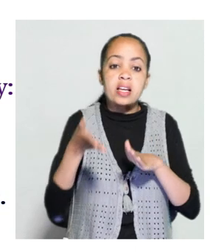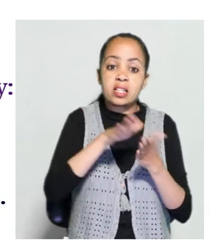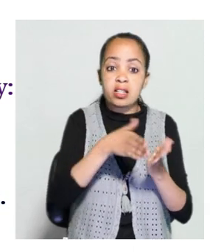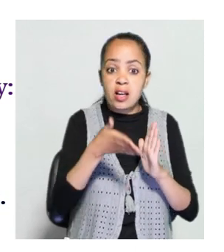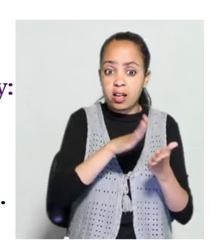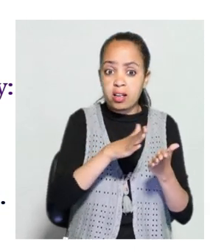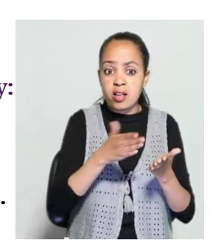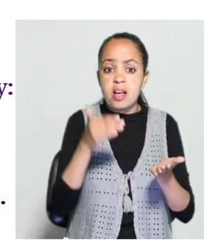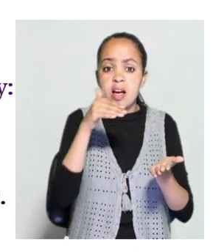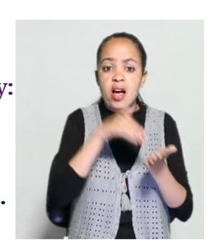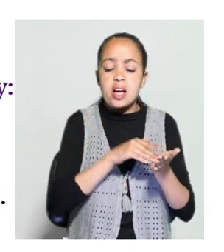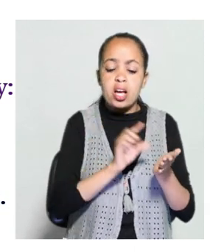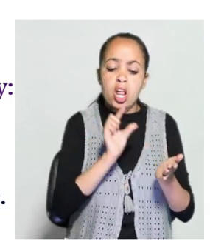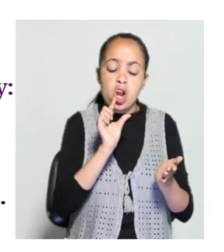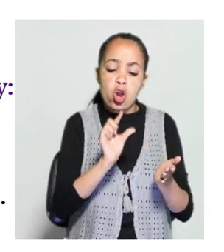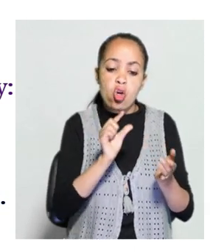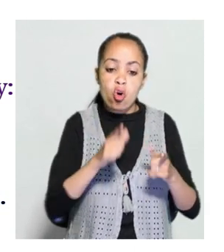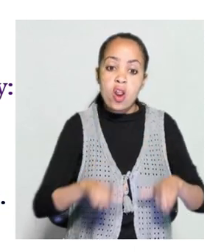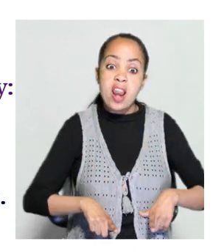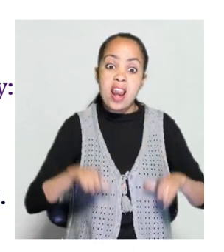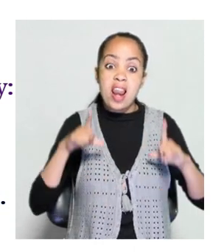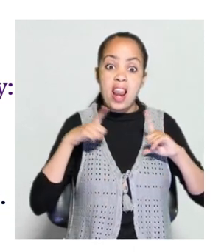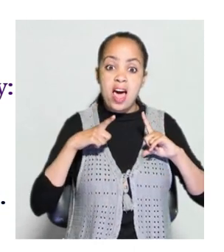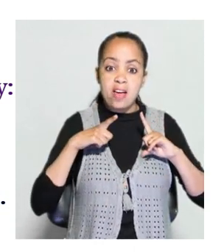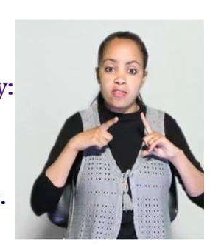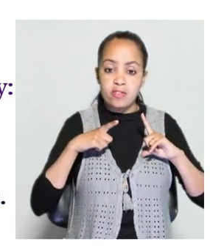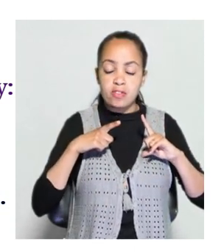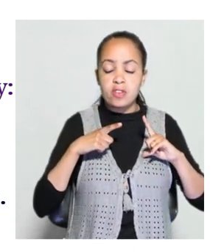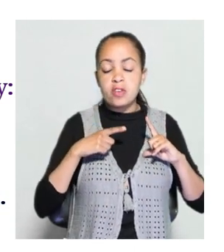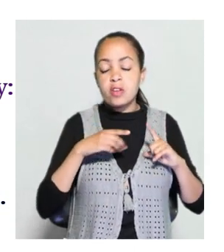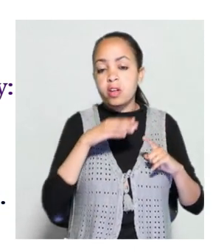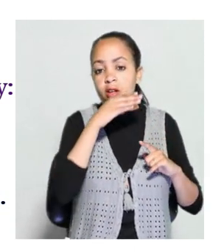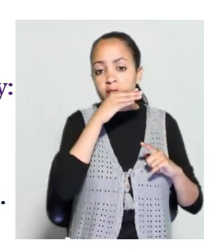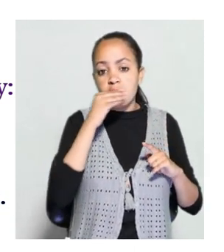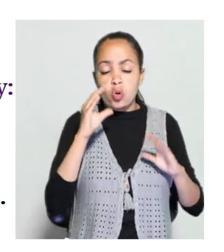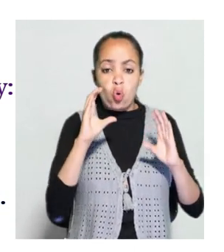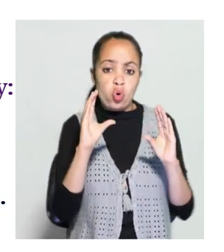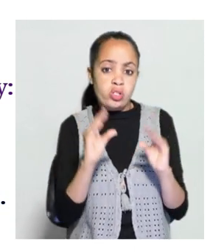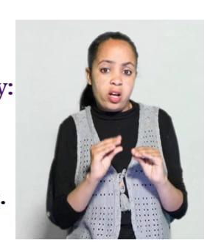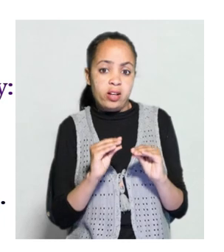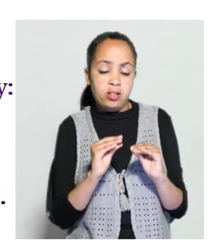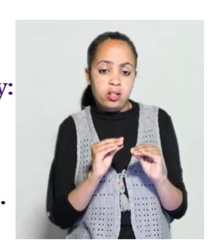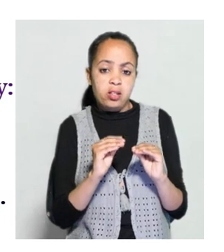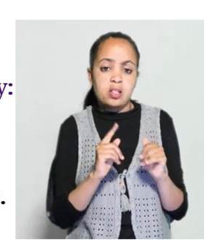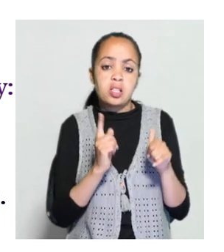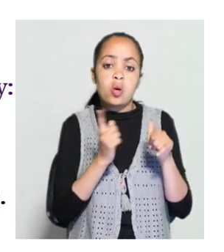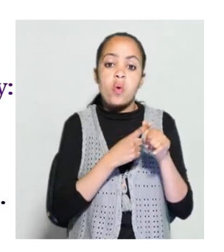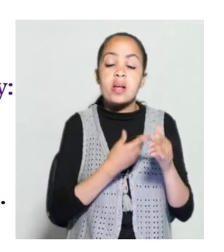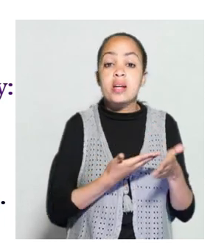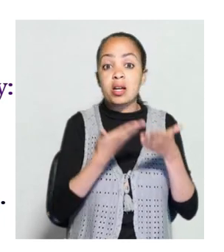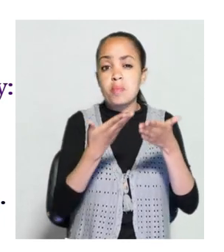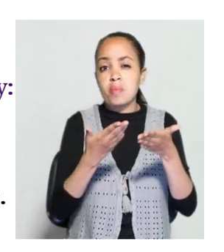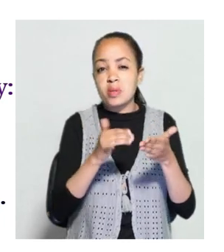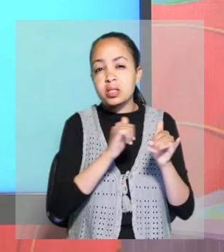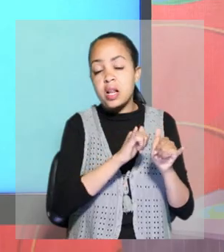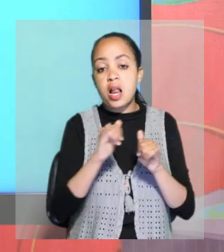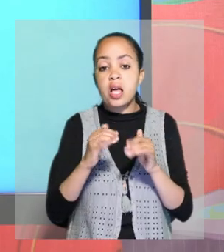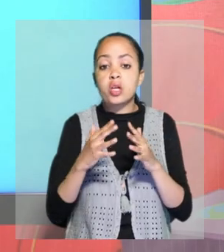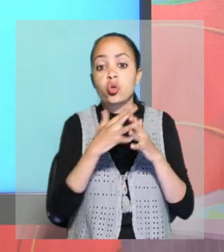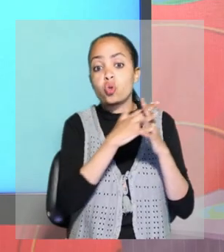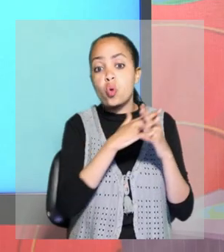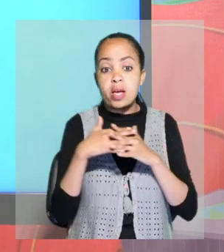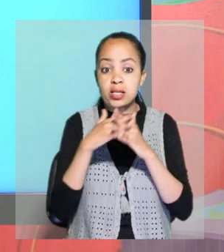And again, low life expectancy is found here, contracting. The one that represent just like that of